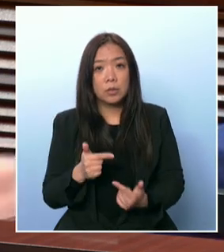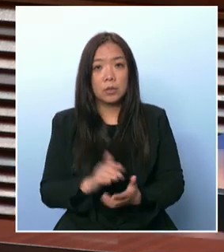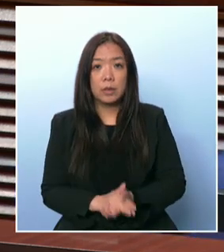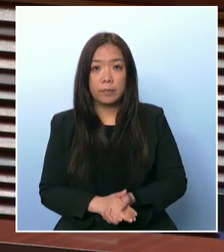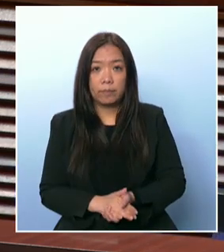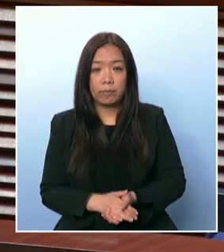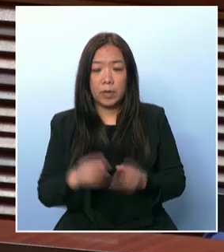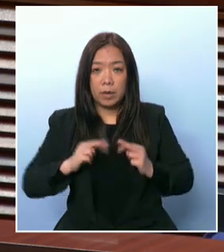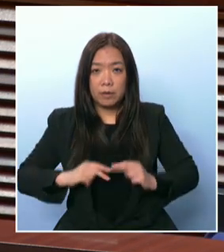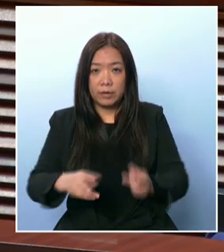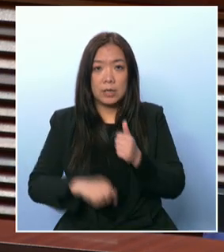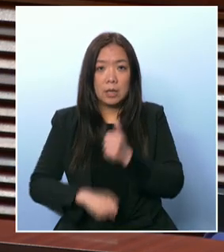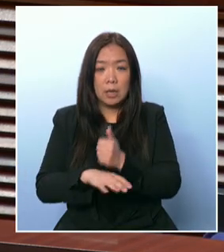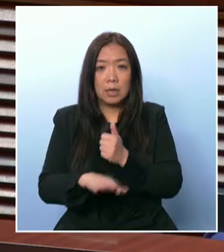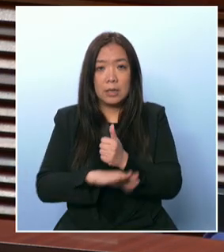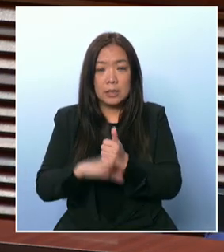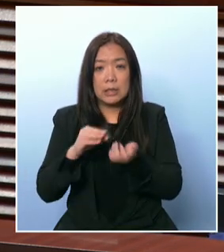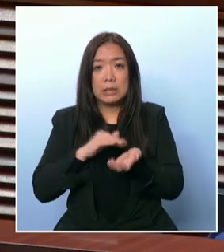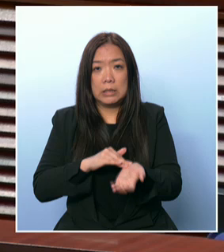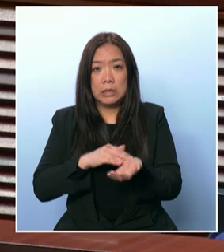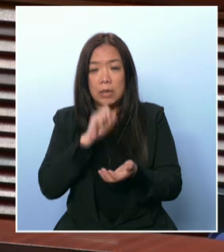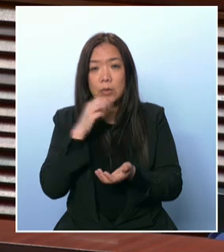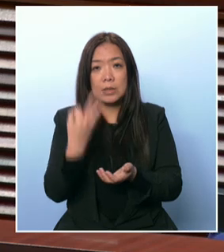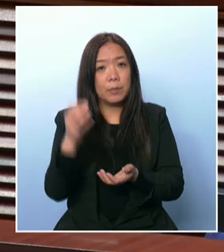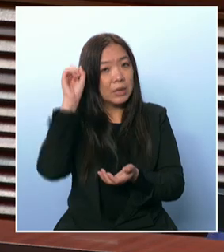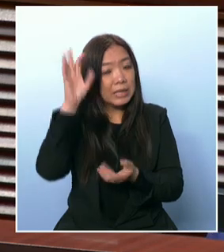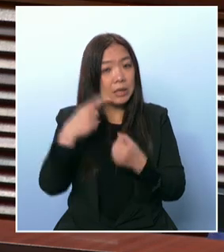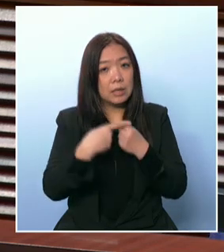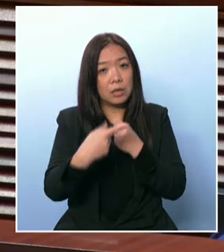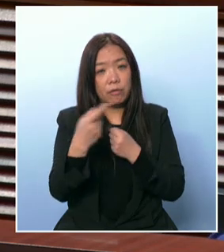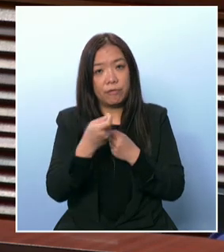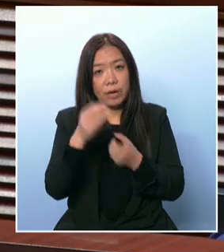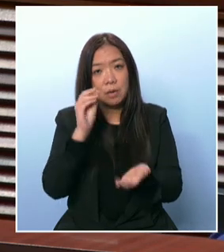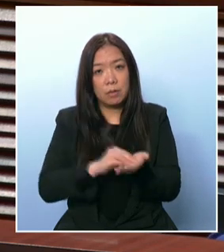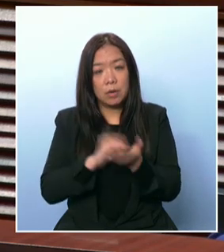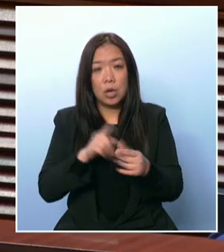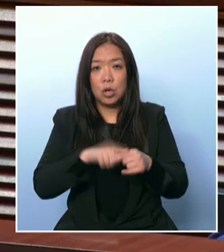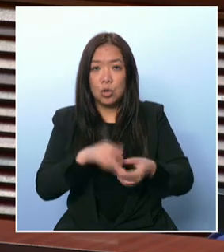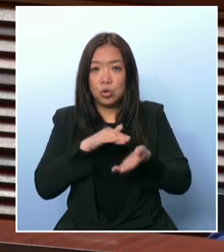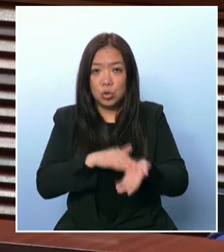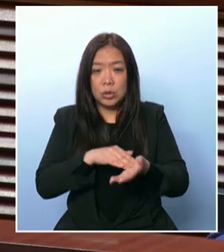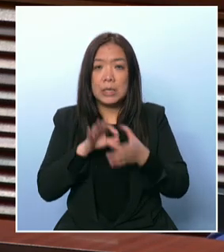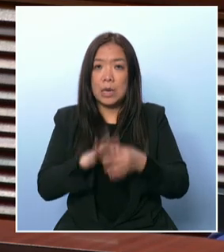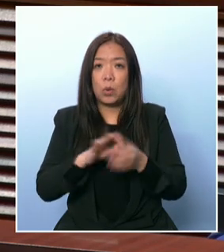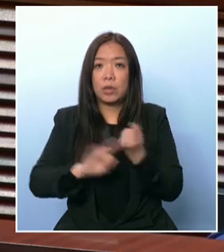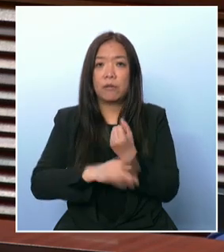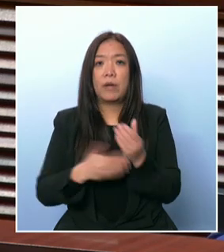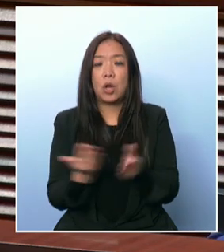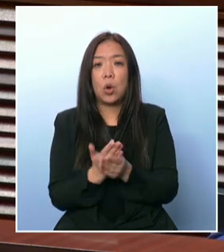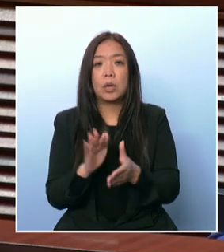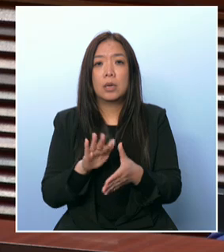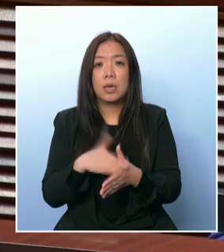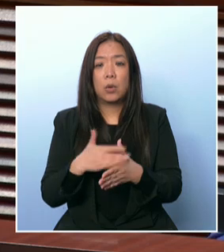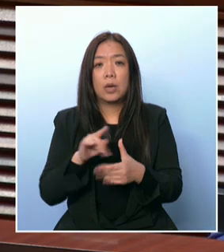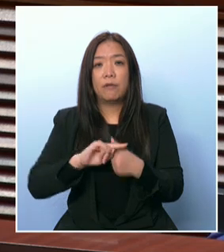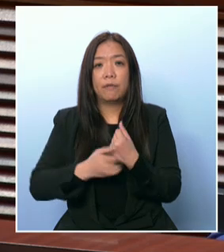Third, in terms of developing primary health care and enhancing Chinese medicine role in it, I have 3 suggestions.